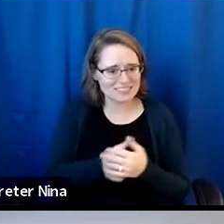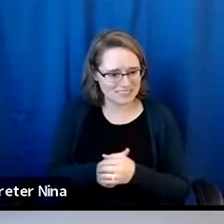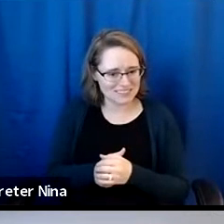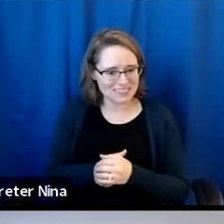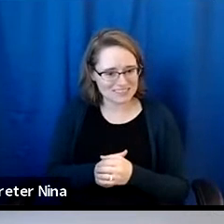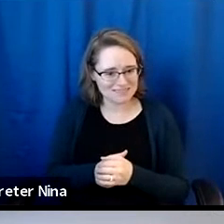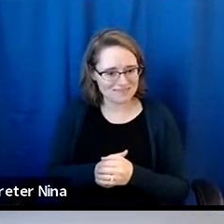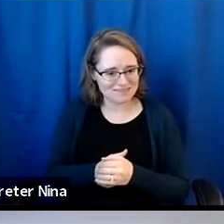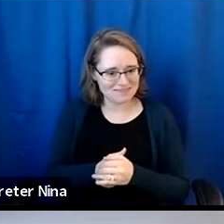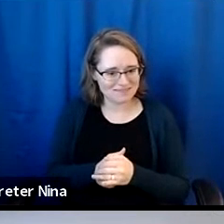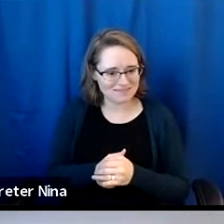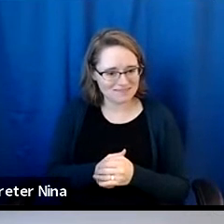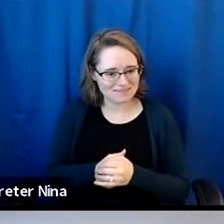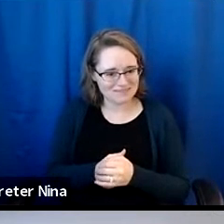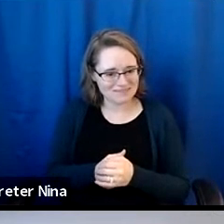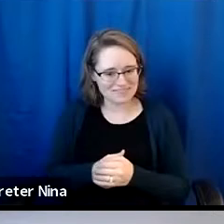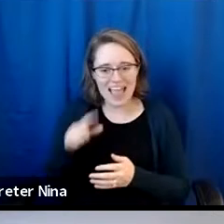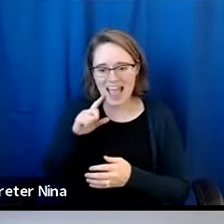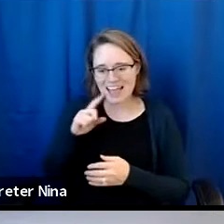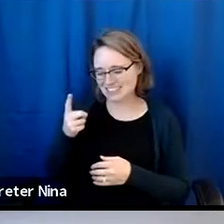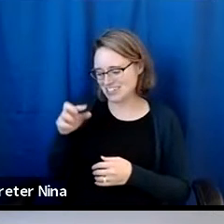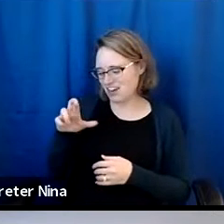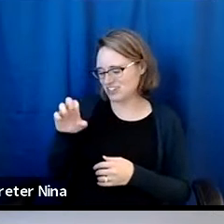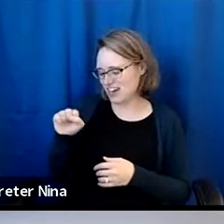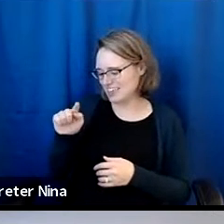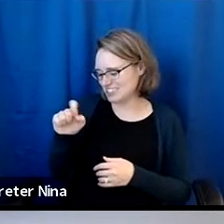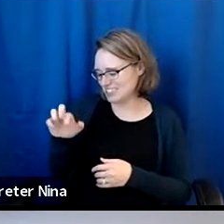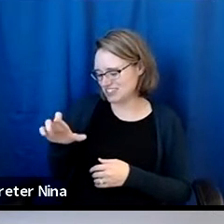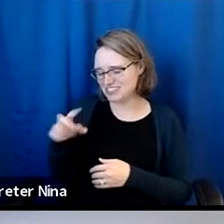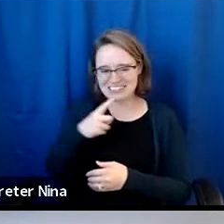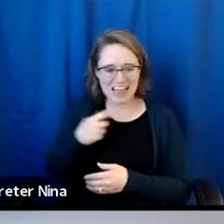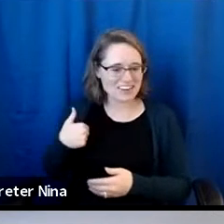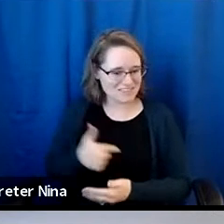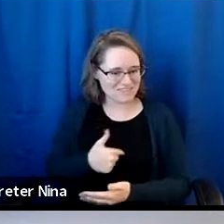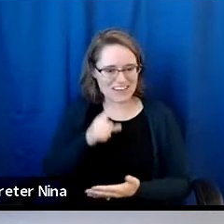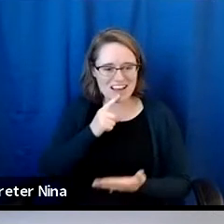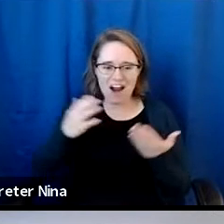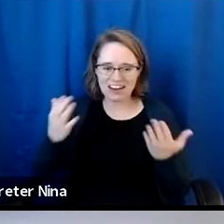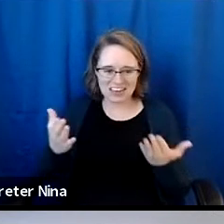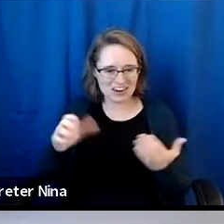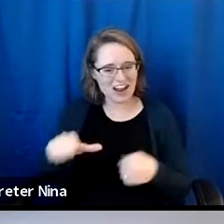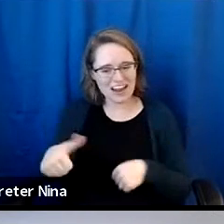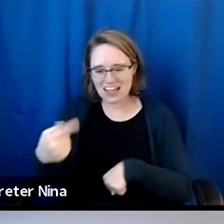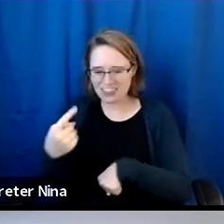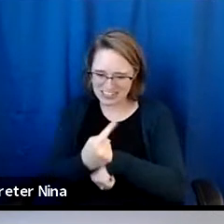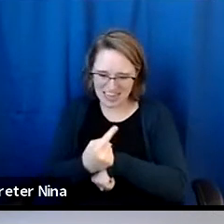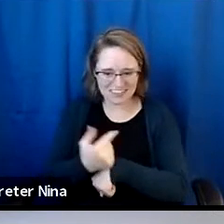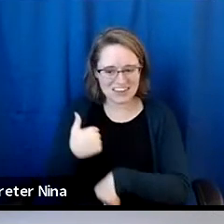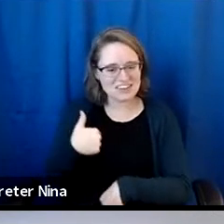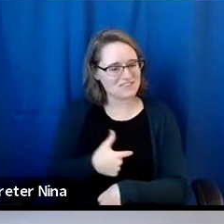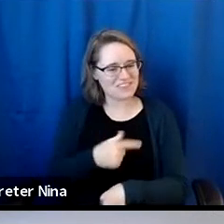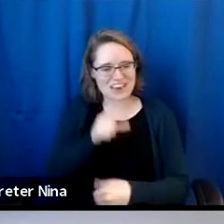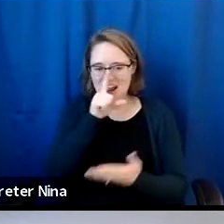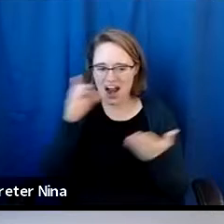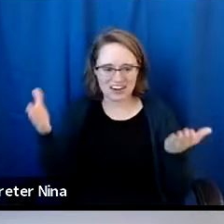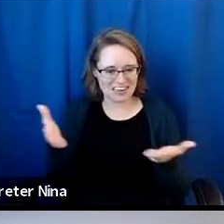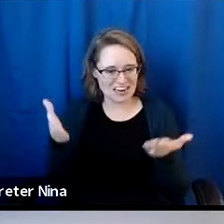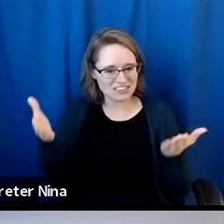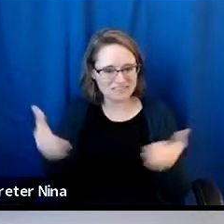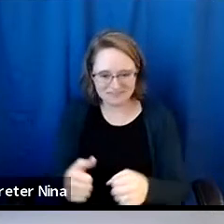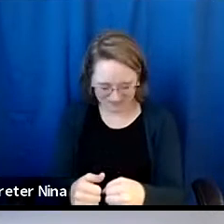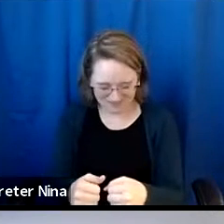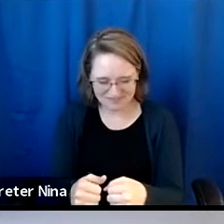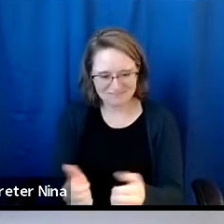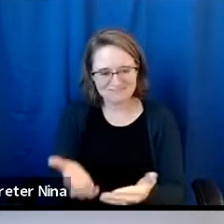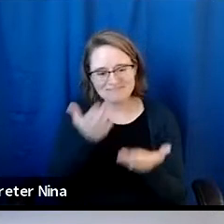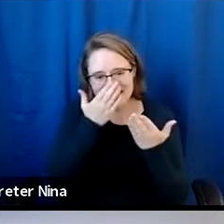we are, as Dr. Ester said, we are here. Yet another day. We are here. So